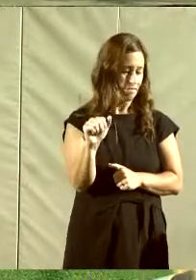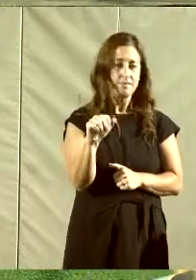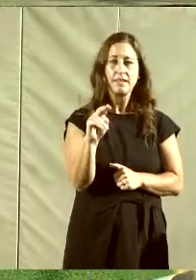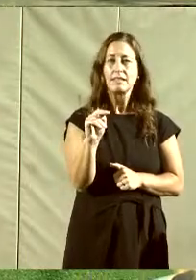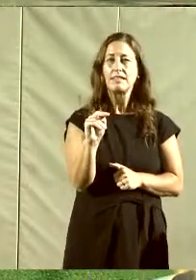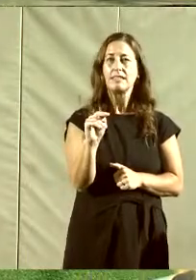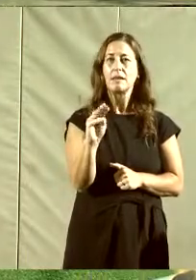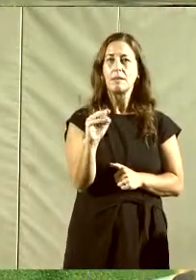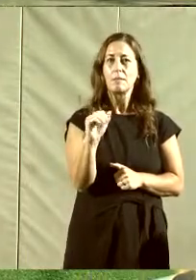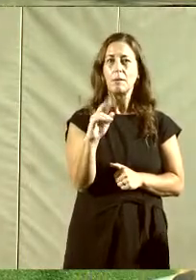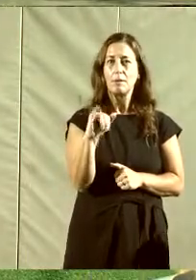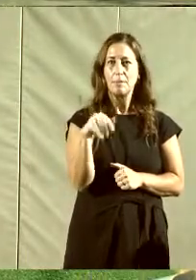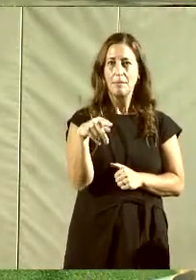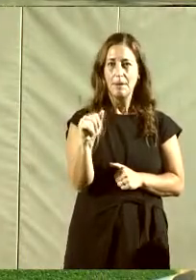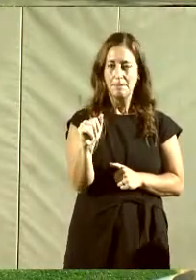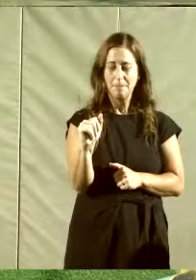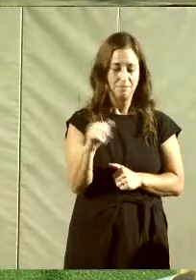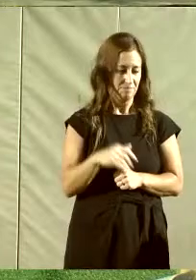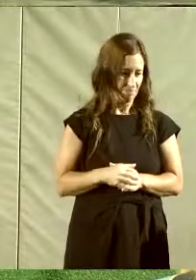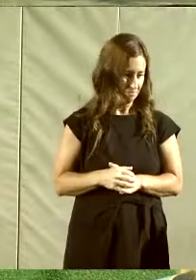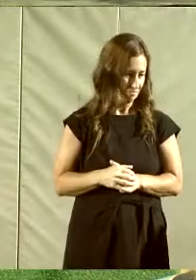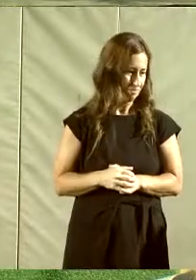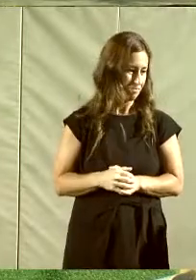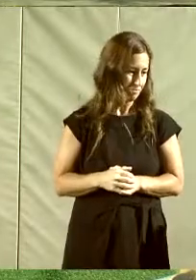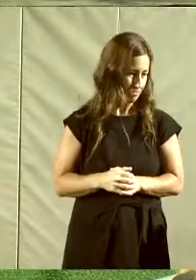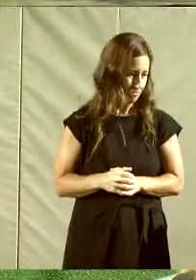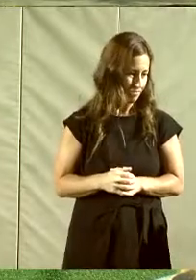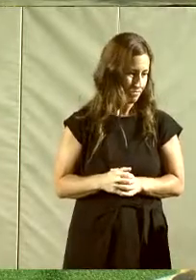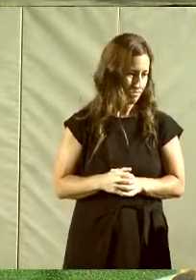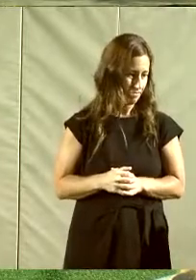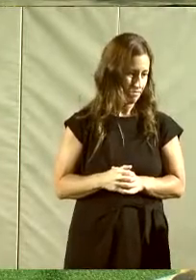Landon Dale Lineberry.